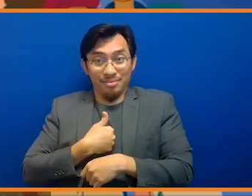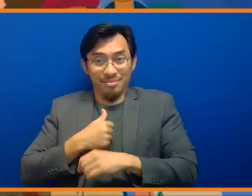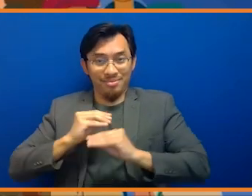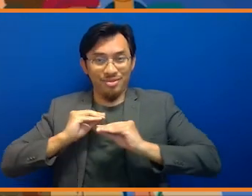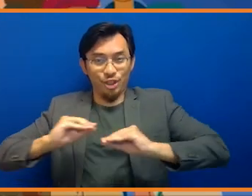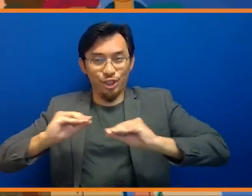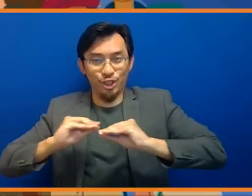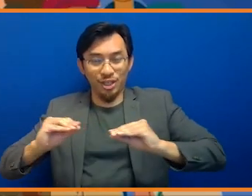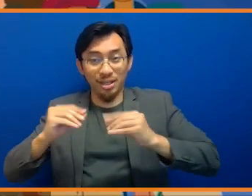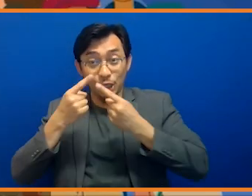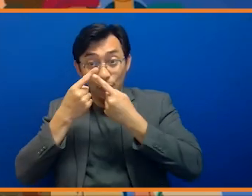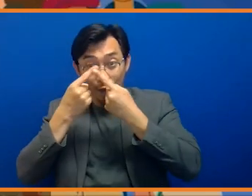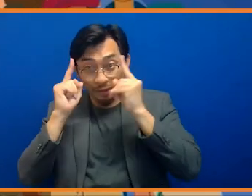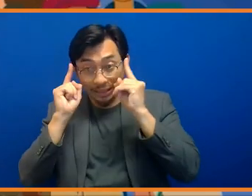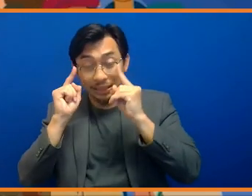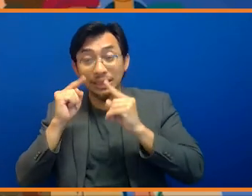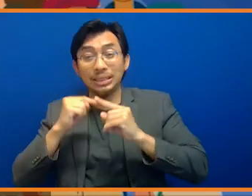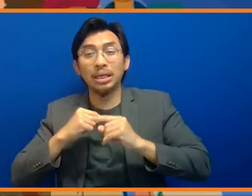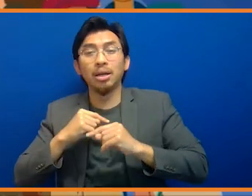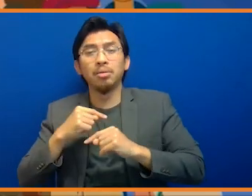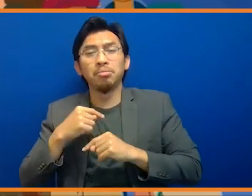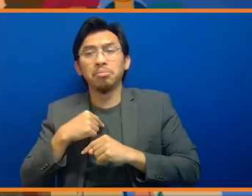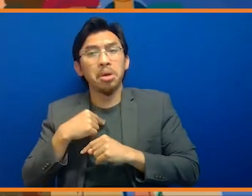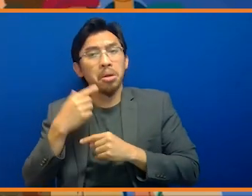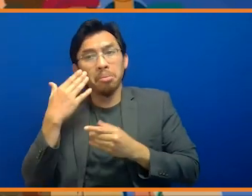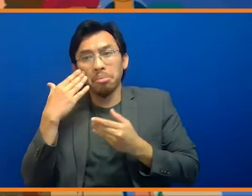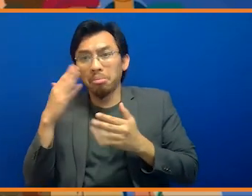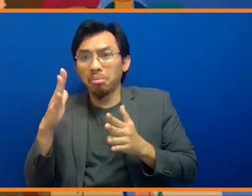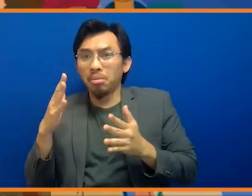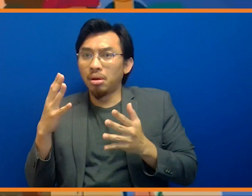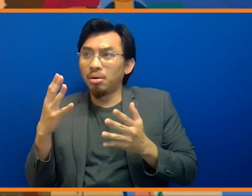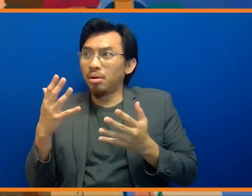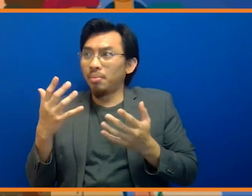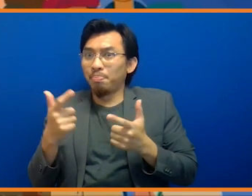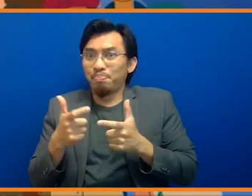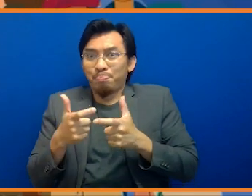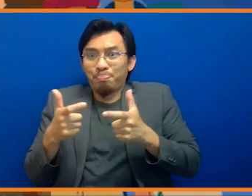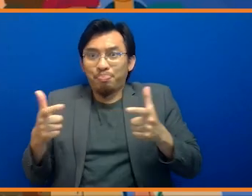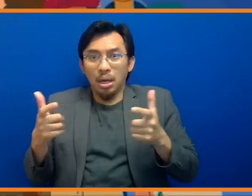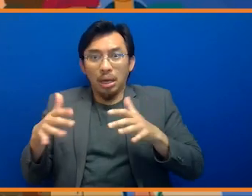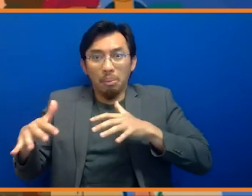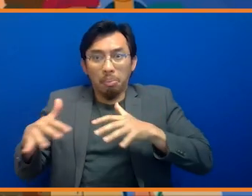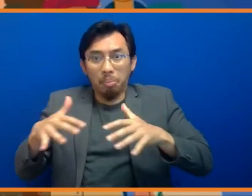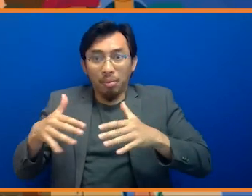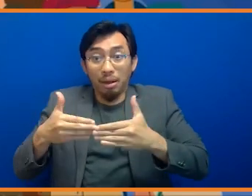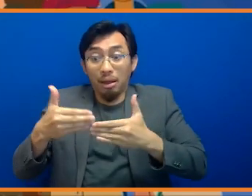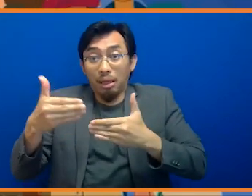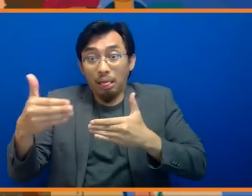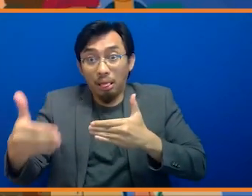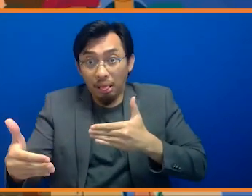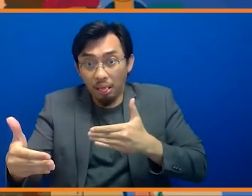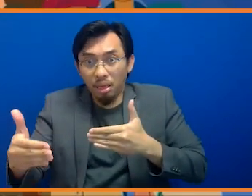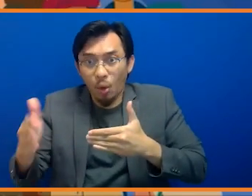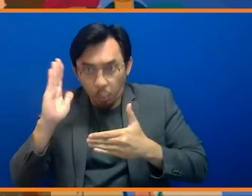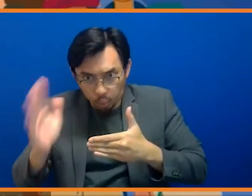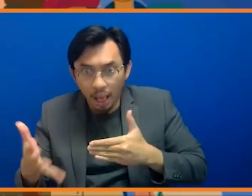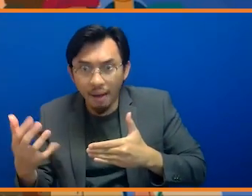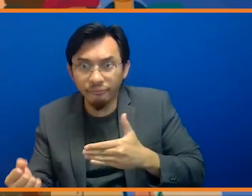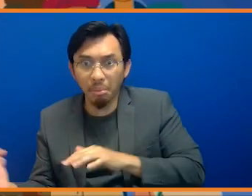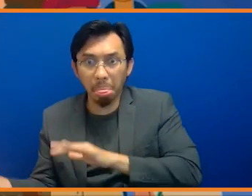as the university lecturer, I didn't even realize after the big earthquake, tsunami will